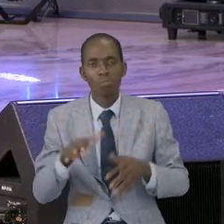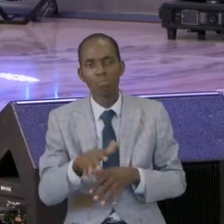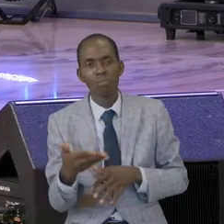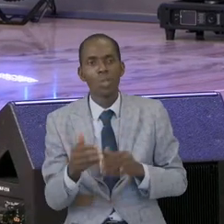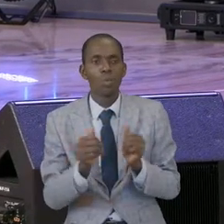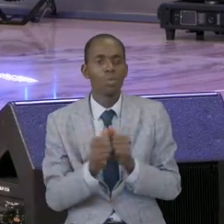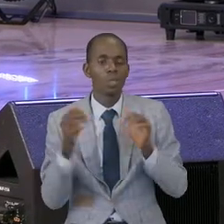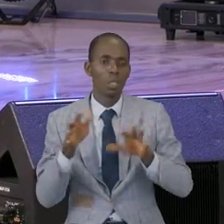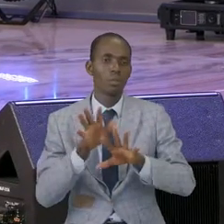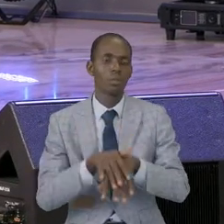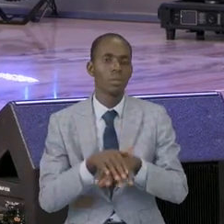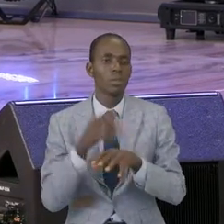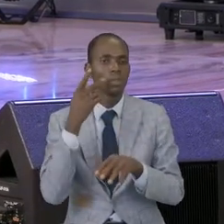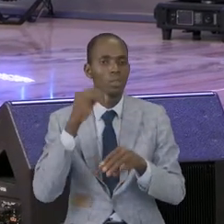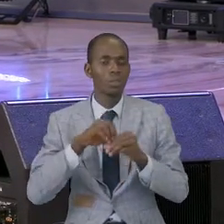without hypocrisy.